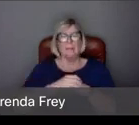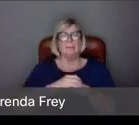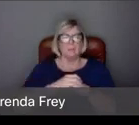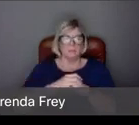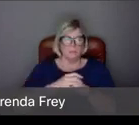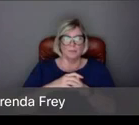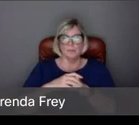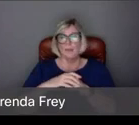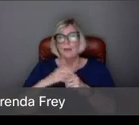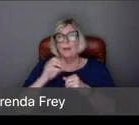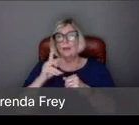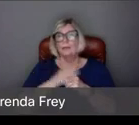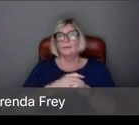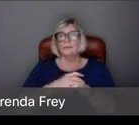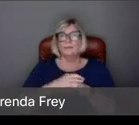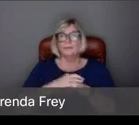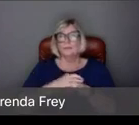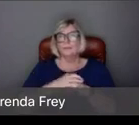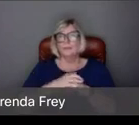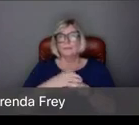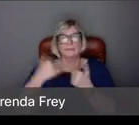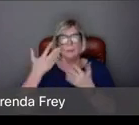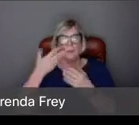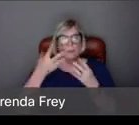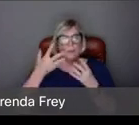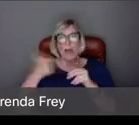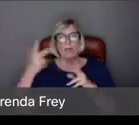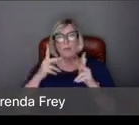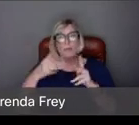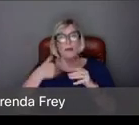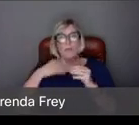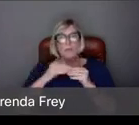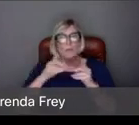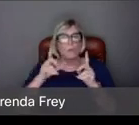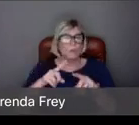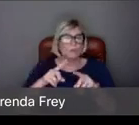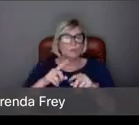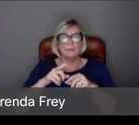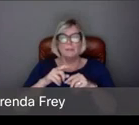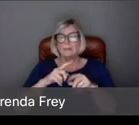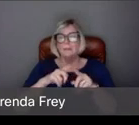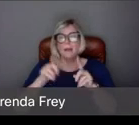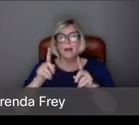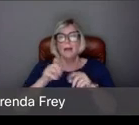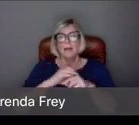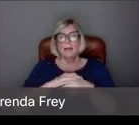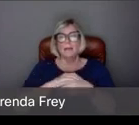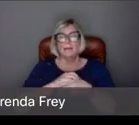ccccsmd.org. Yeah. So I don't know how many other people have questions or whatnot, but